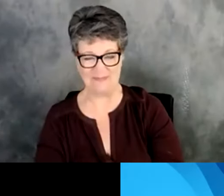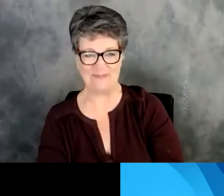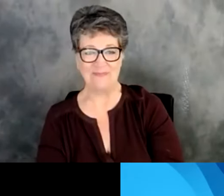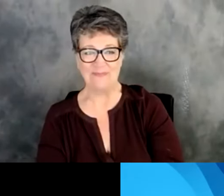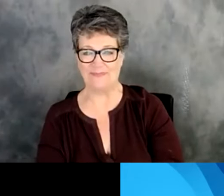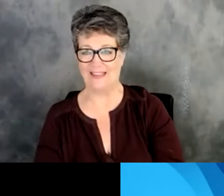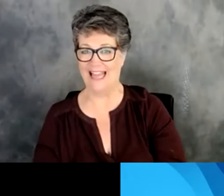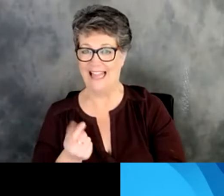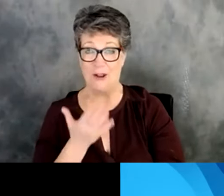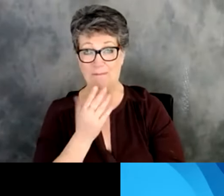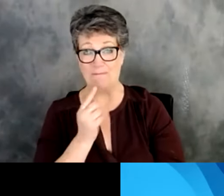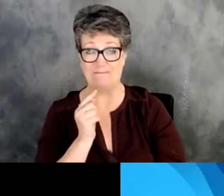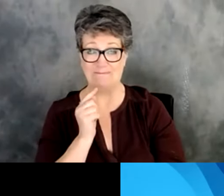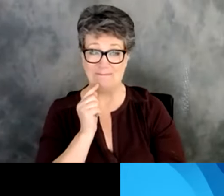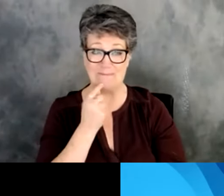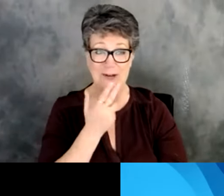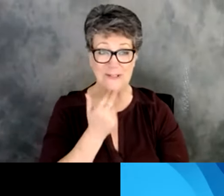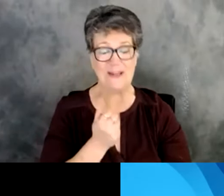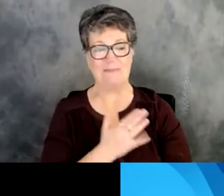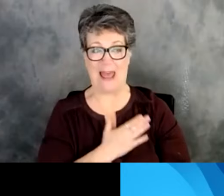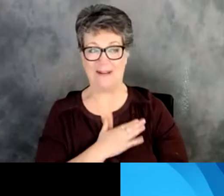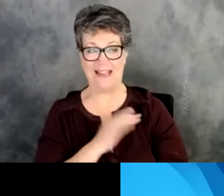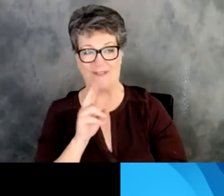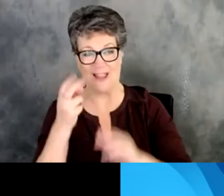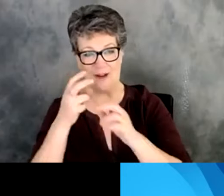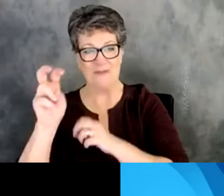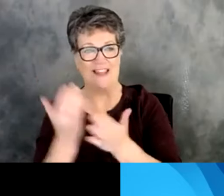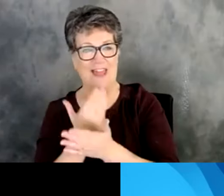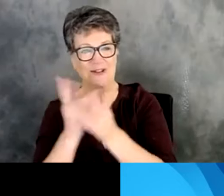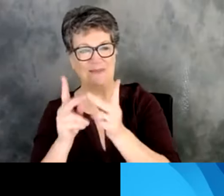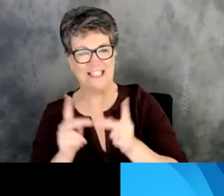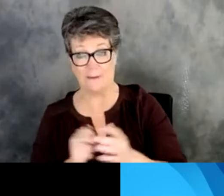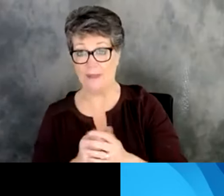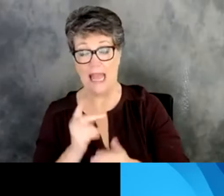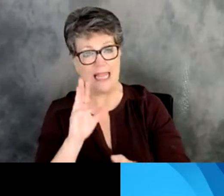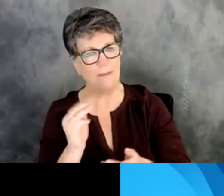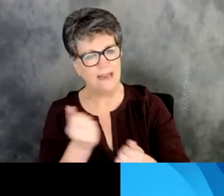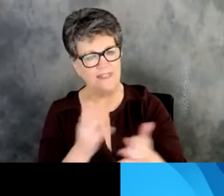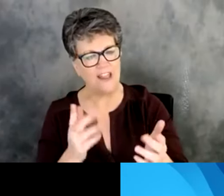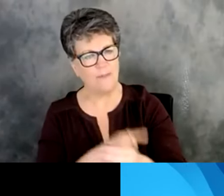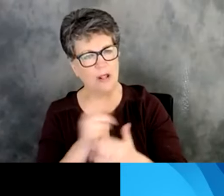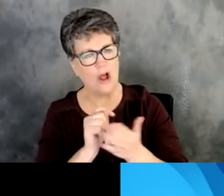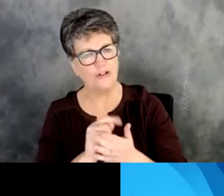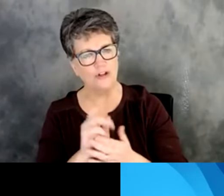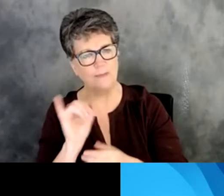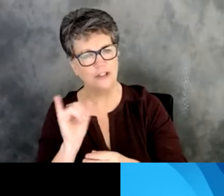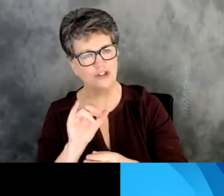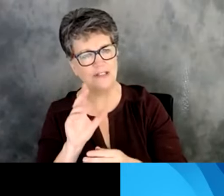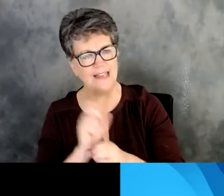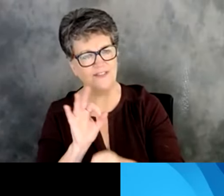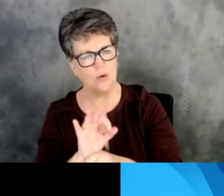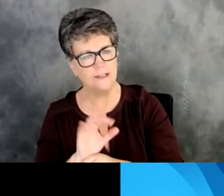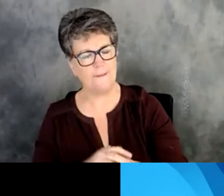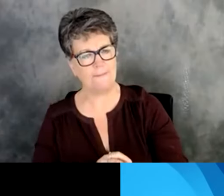little bittersweet, but we're really thrilled to have Claire move into that position. Thank you, Kim. And did you have anything from the Long-Term Care Insurance Task Force you'd like to